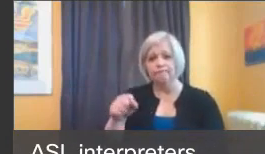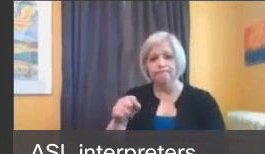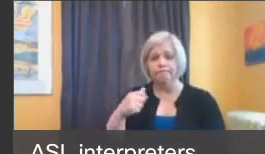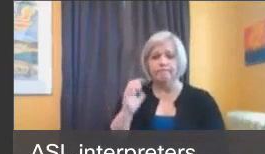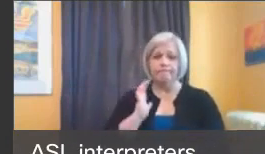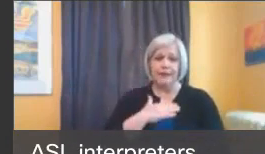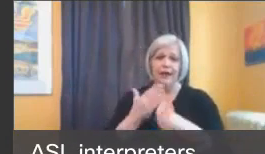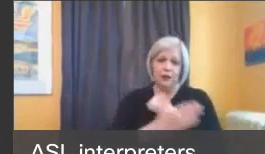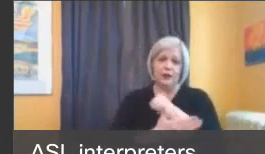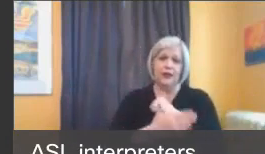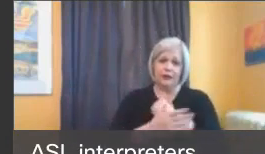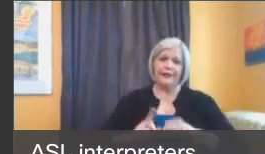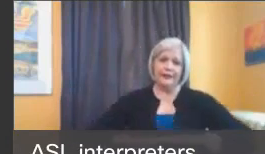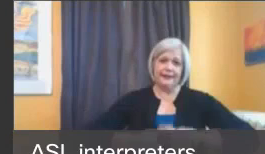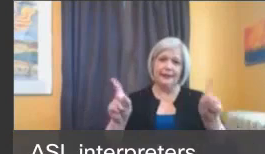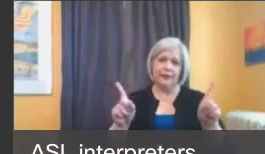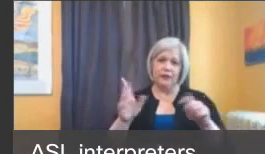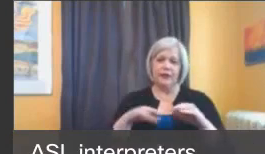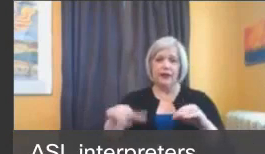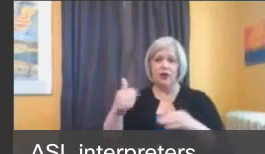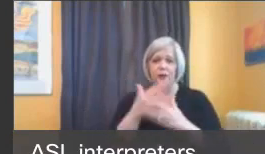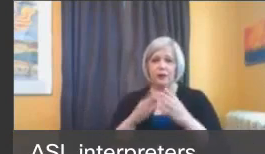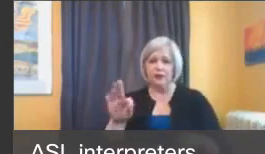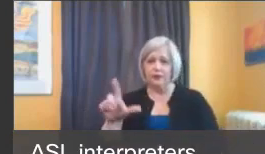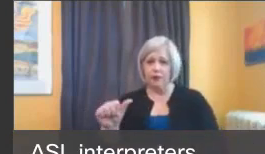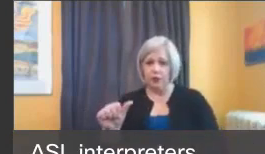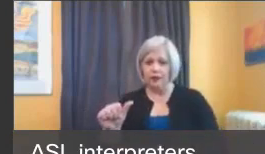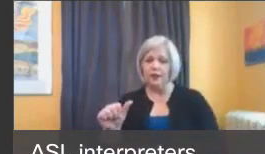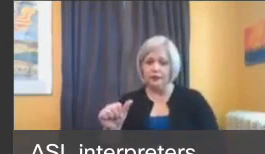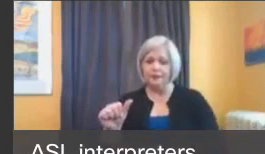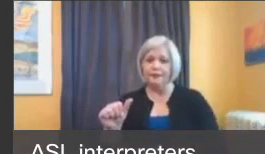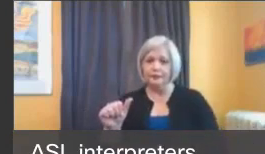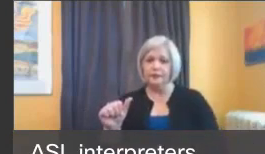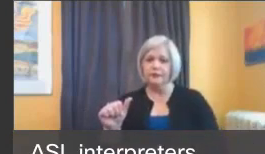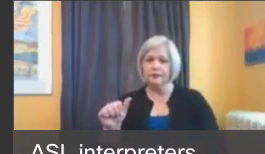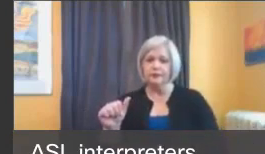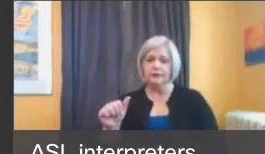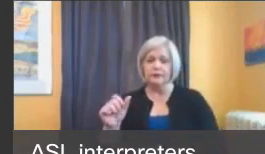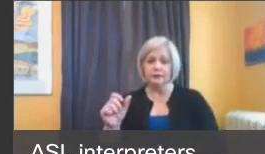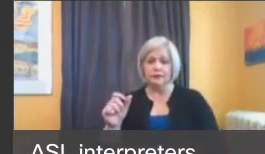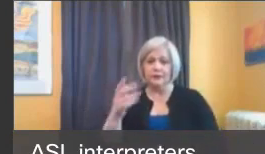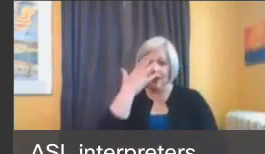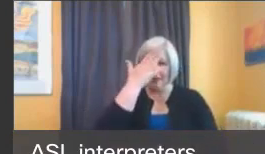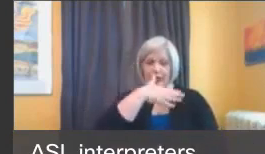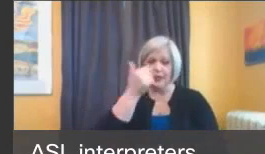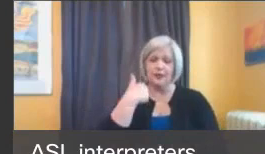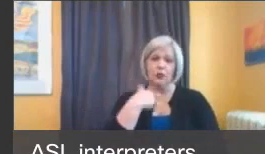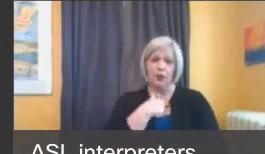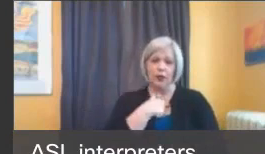will be much different than many parts of Florida in that respect, in that we are continuing to